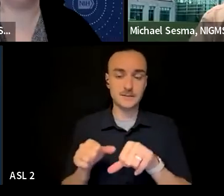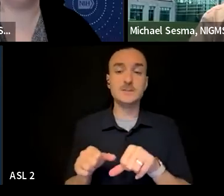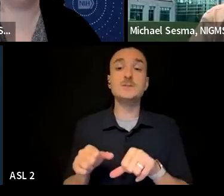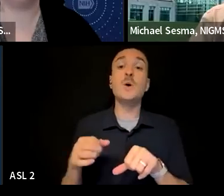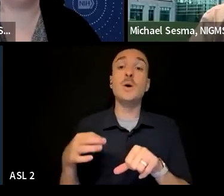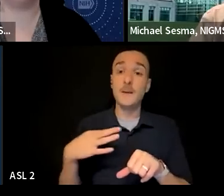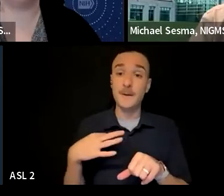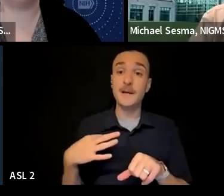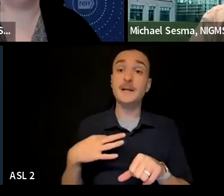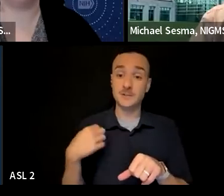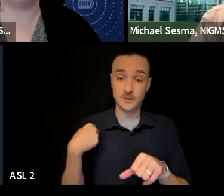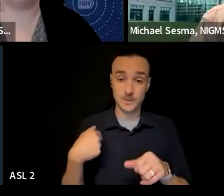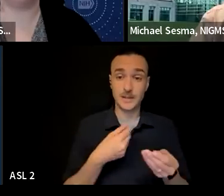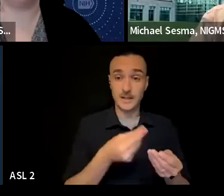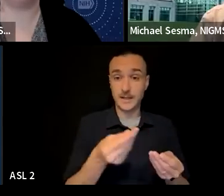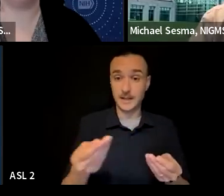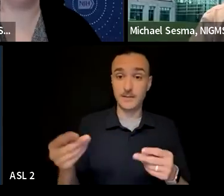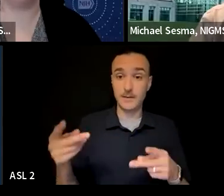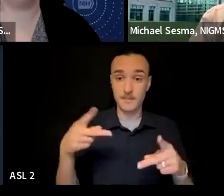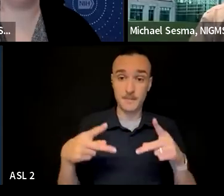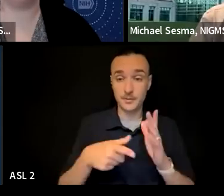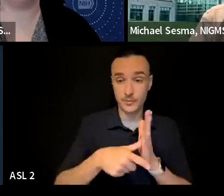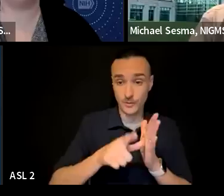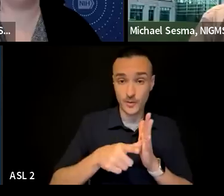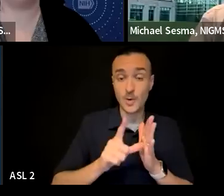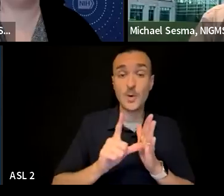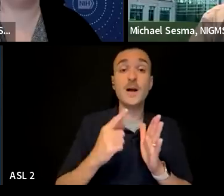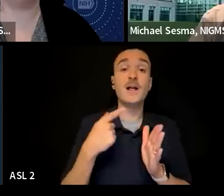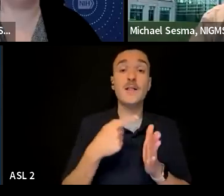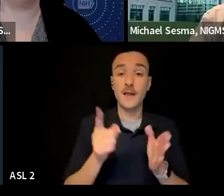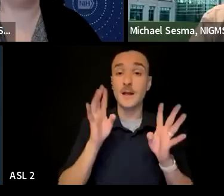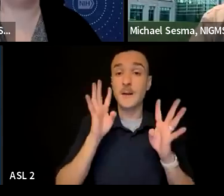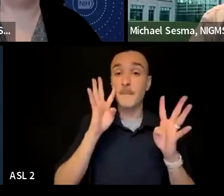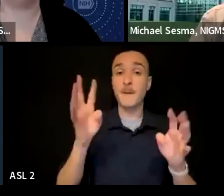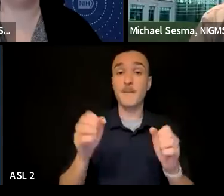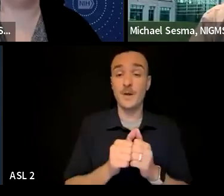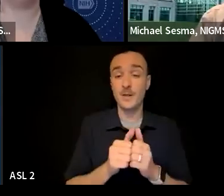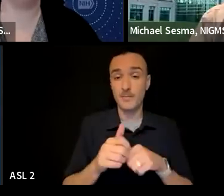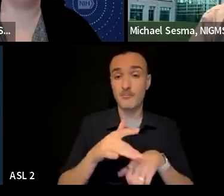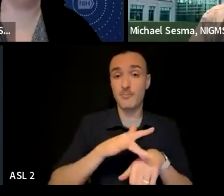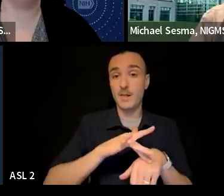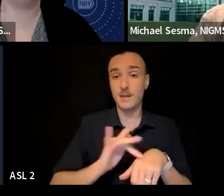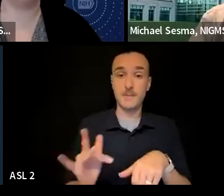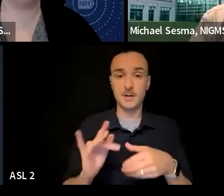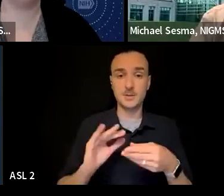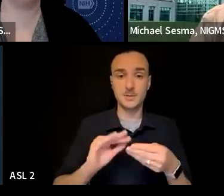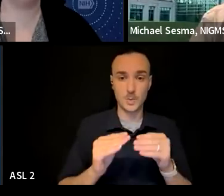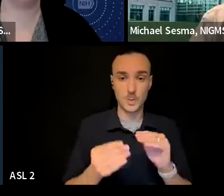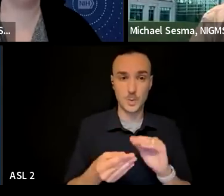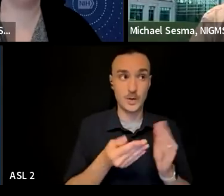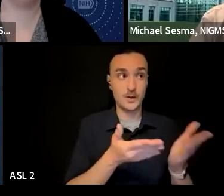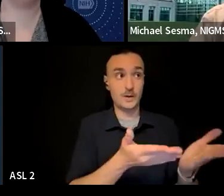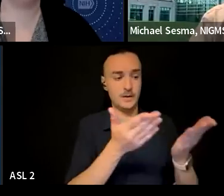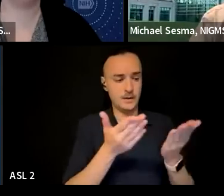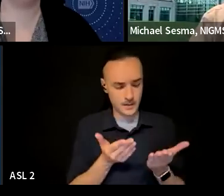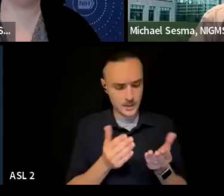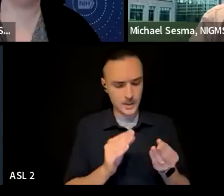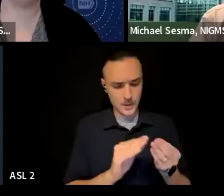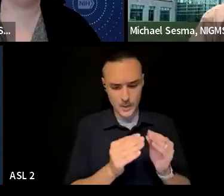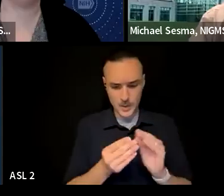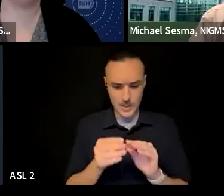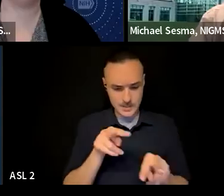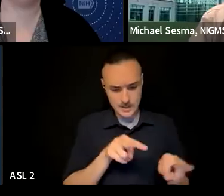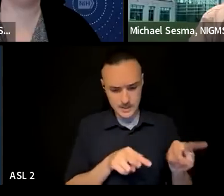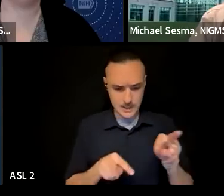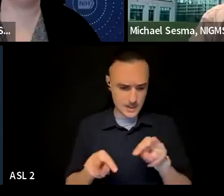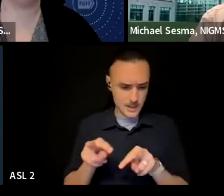individual reviewers who provide preliminary scores. And then we look at those scores to determine who's going to be discussed at the